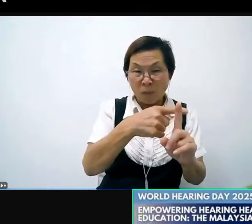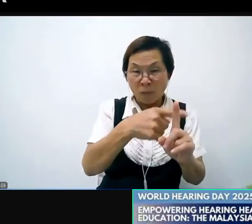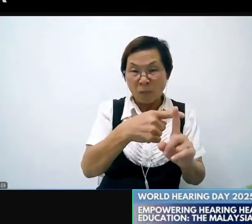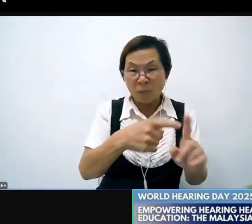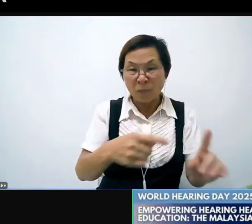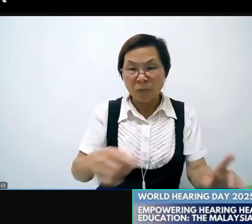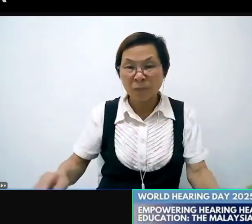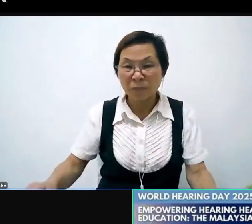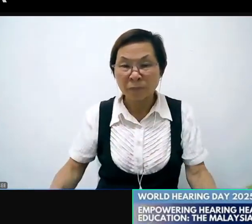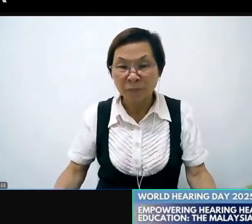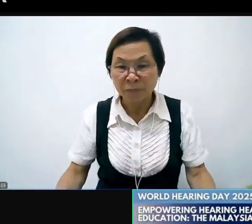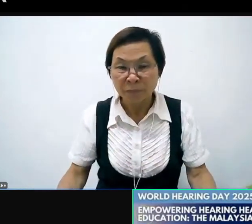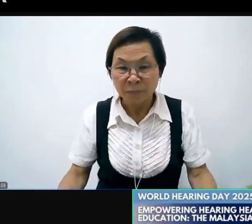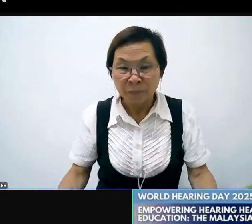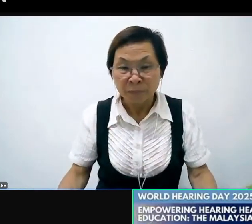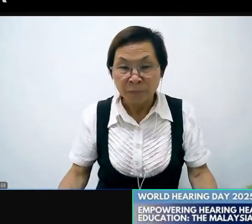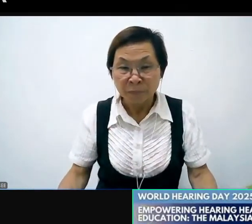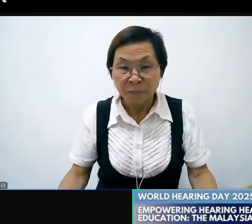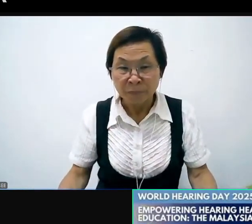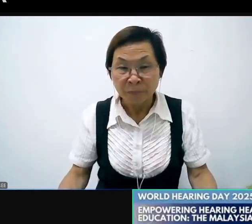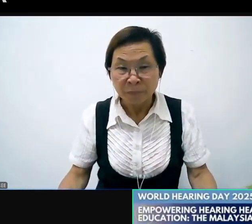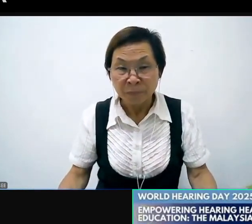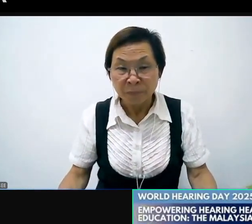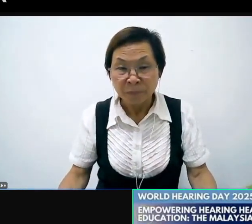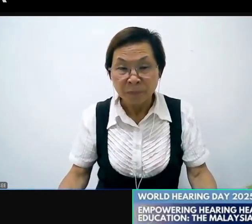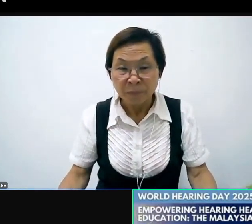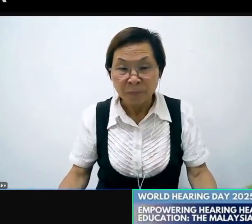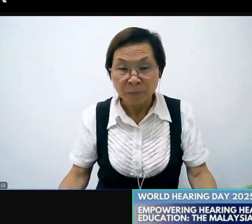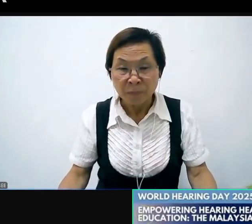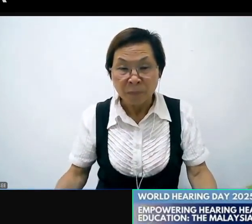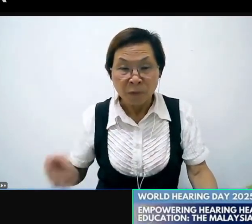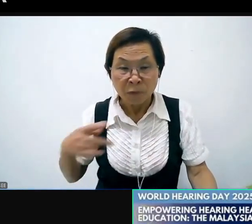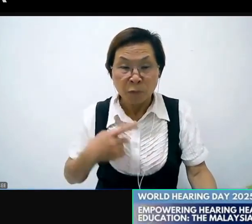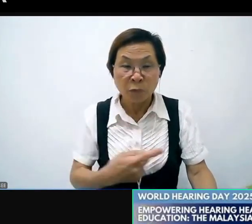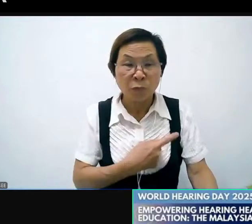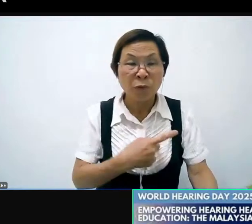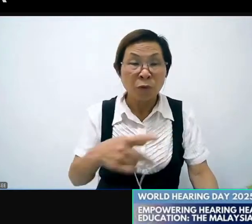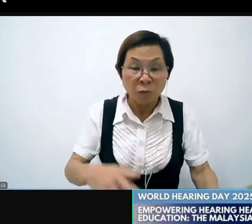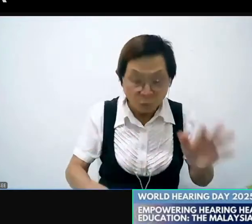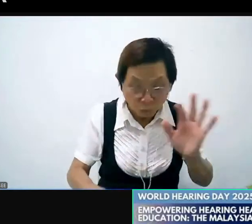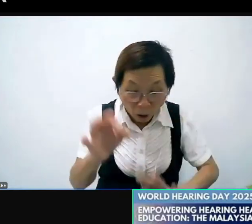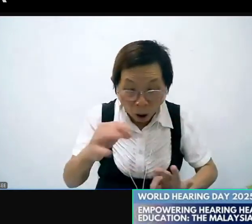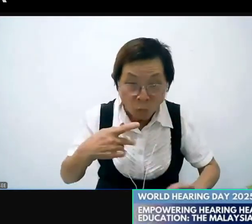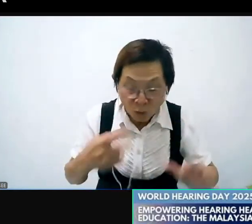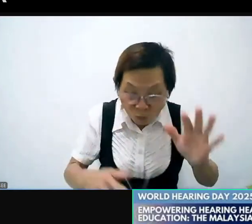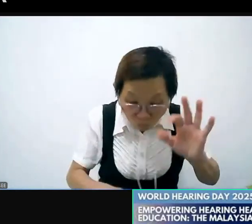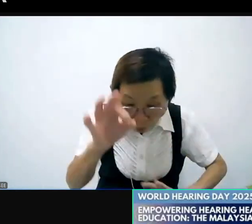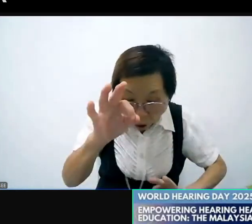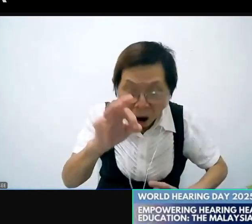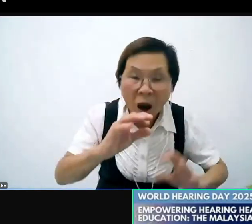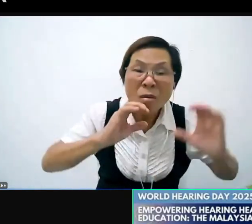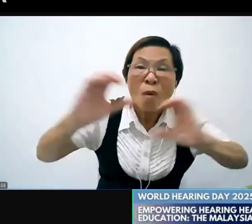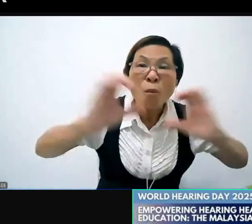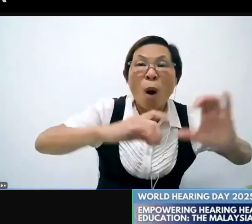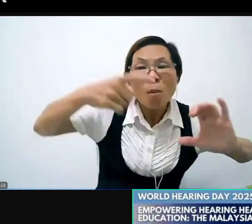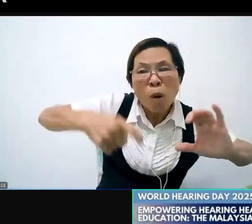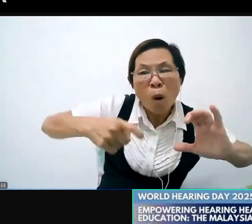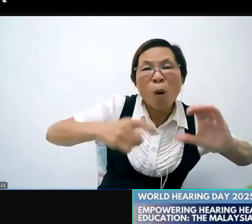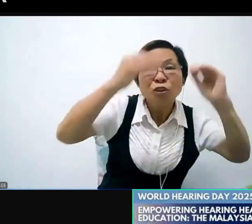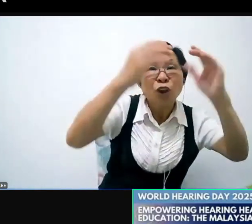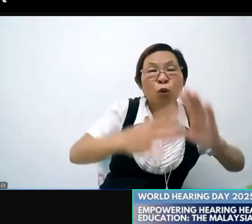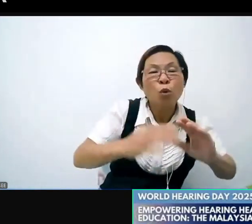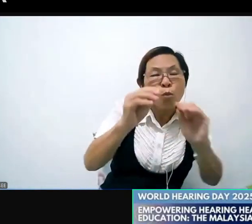negative side, they have to, as we found that communication is the niche where the teacher implement